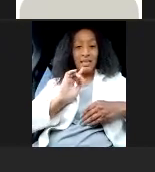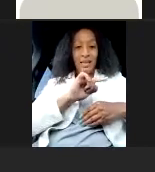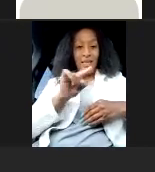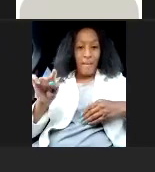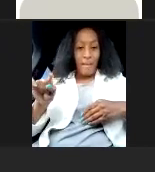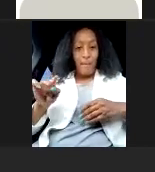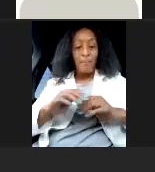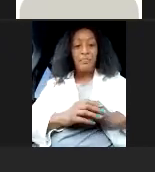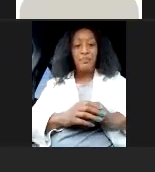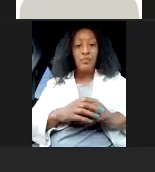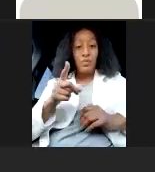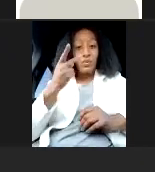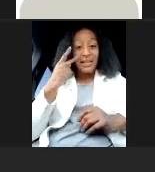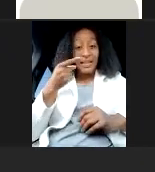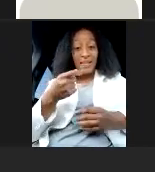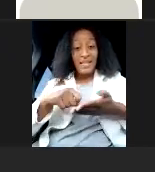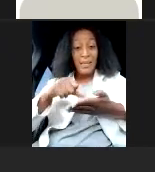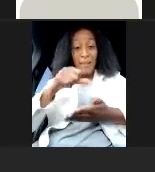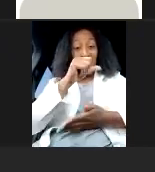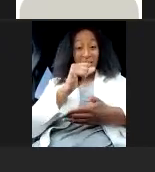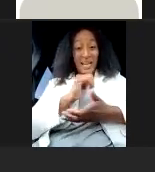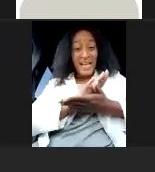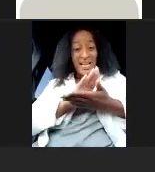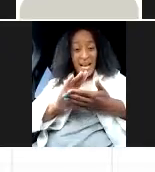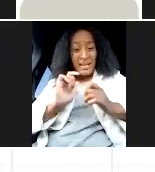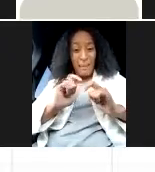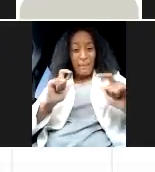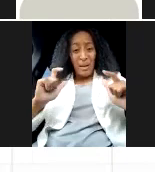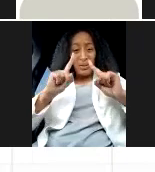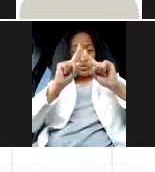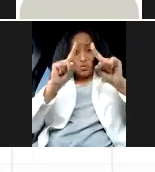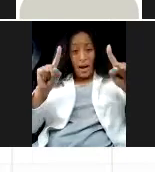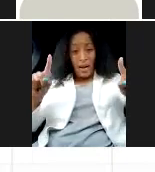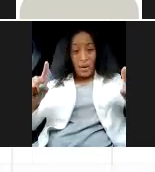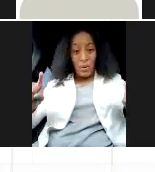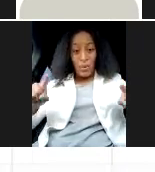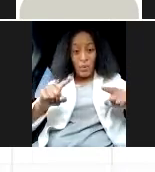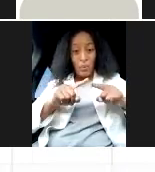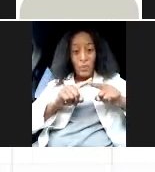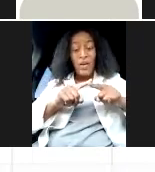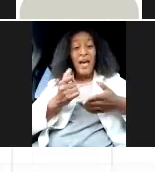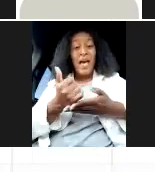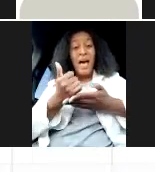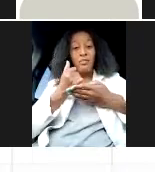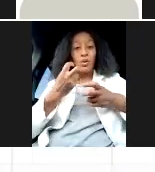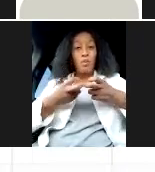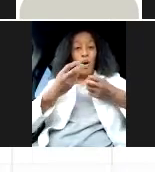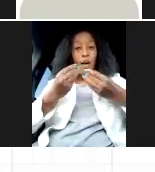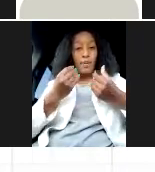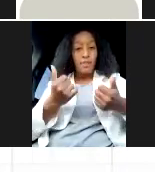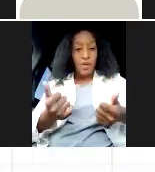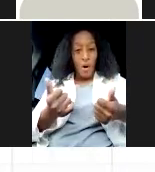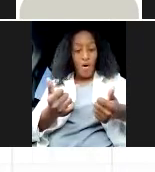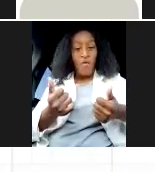here, this nice big triangle. I call it my problem solving pyramid. And let me show you what I mean by that. I'm going to redraw it without